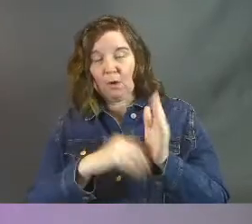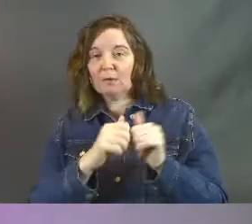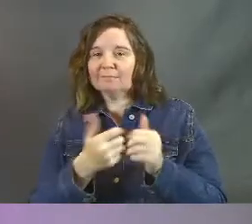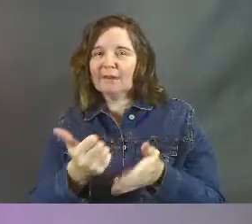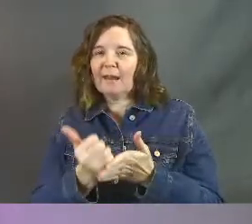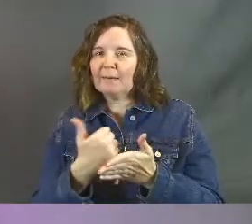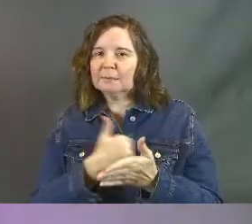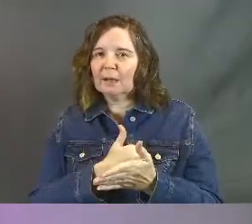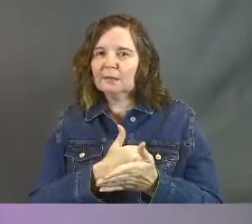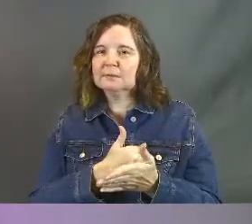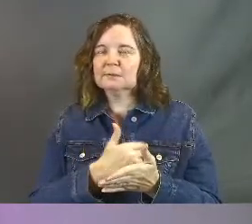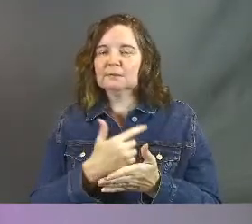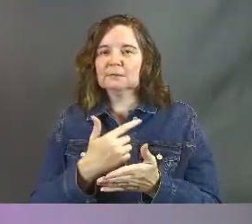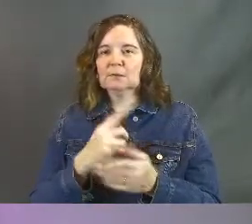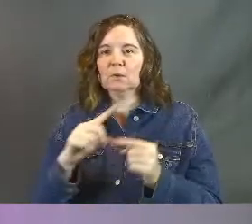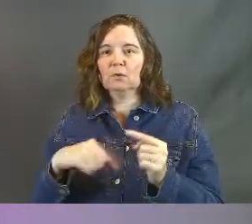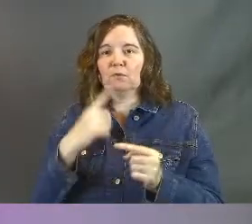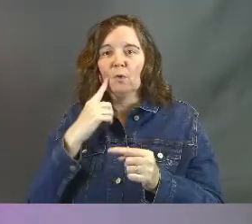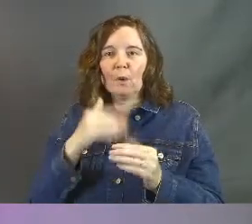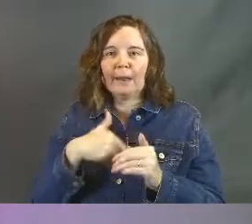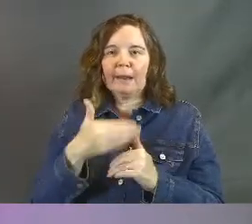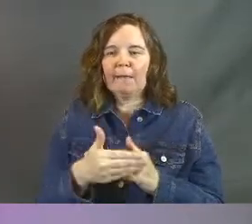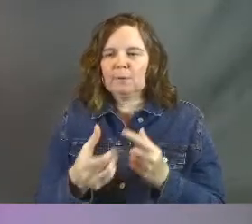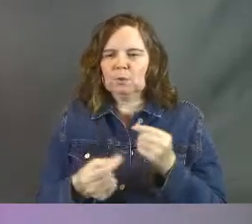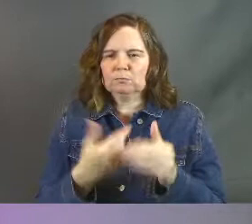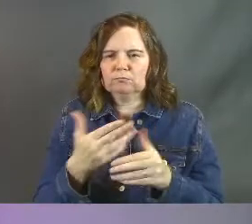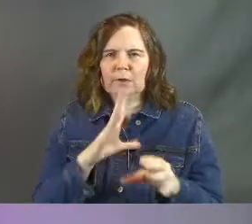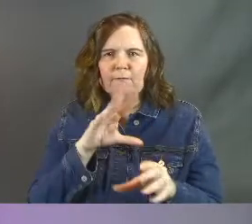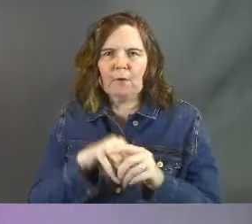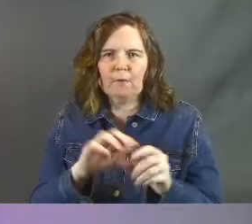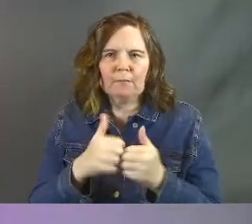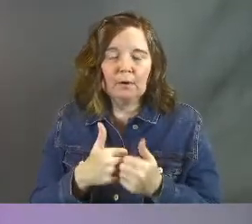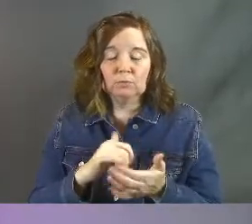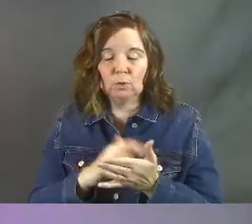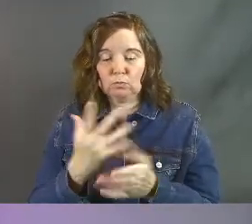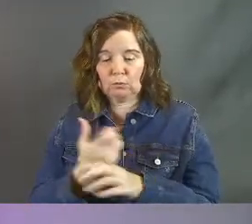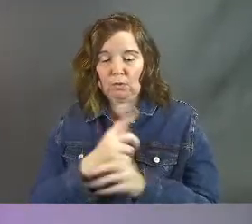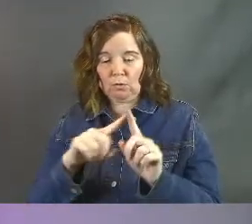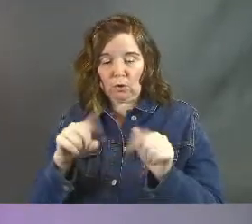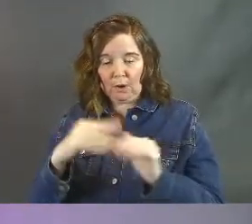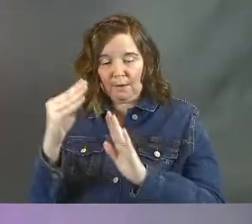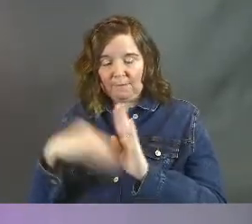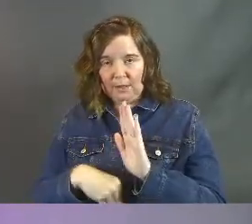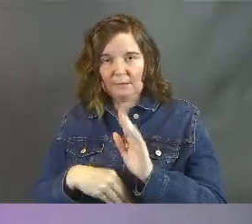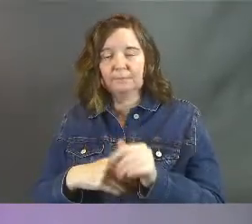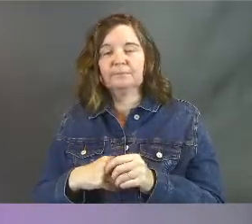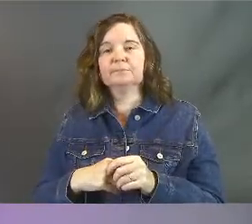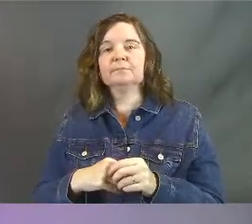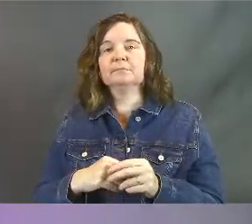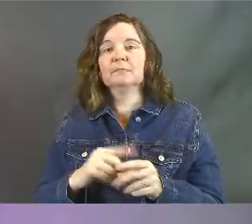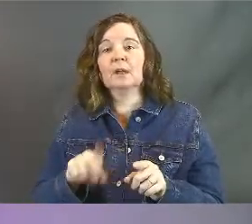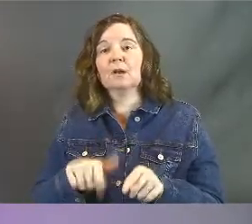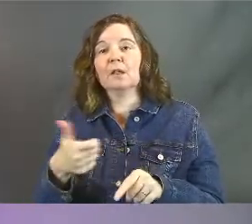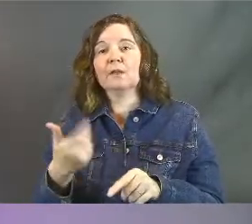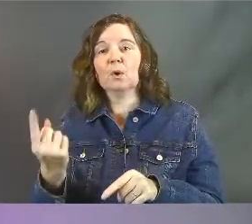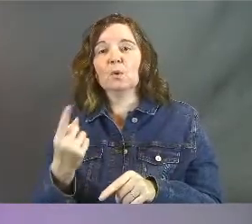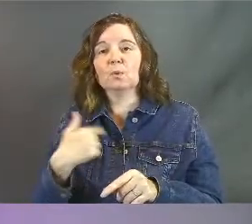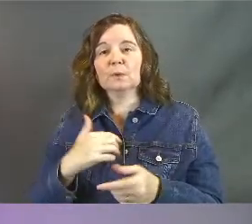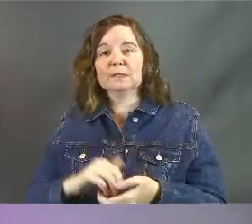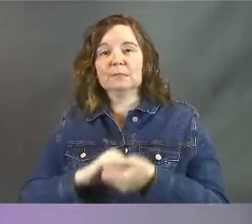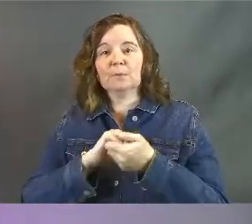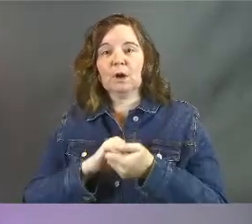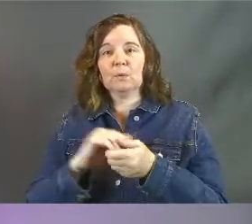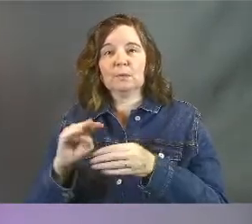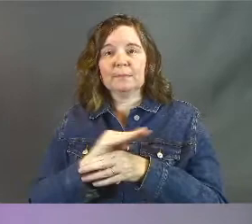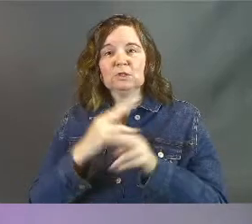it just helps us to help you when it comes to next steps here at Grace Fellowship. So grab that card and fill it out. Another thing it does, as always, is we've partnered